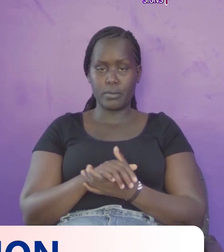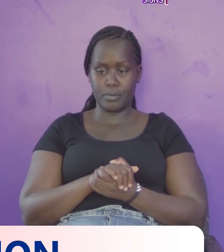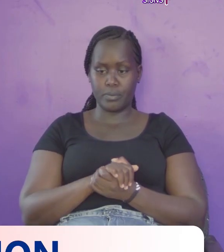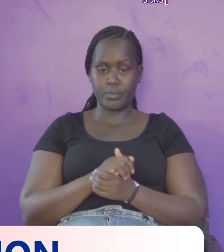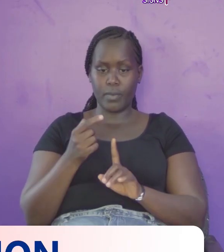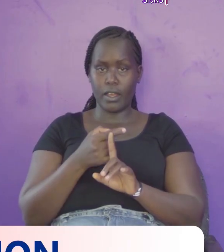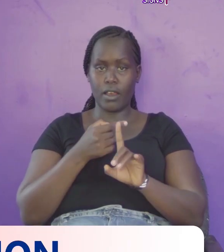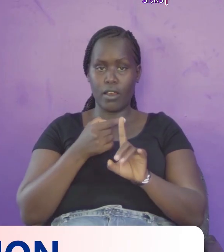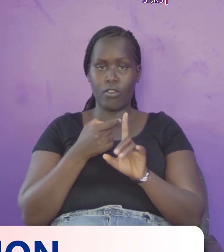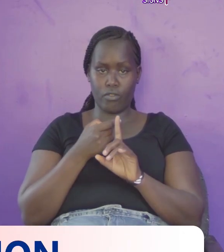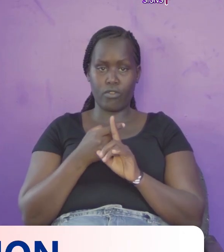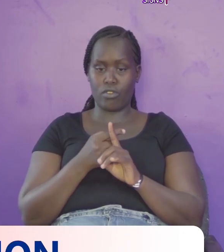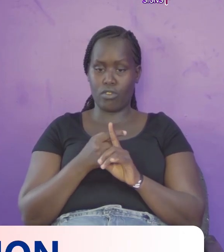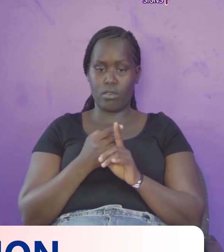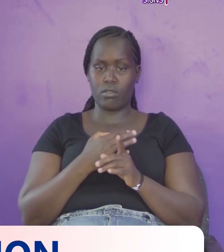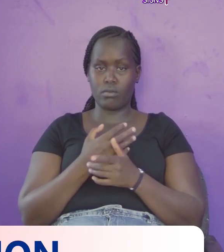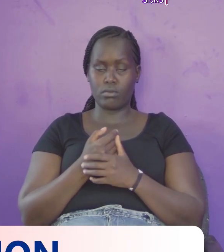from the very diverse,